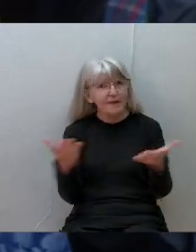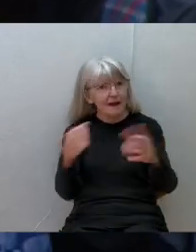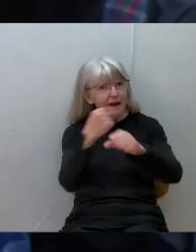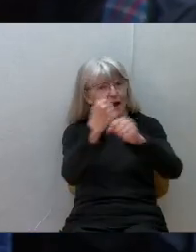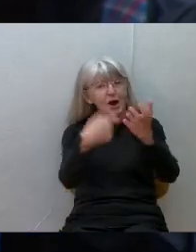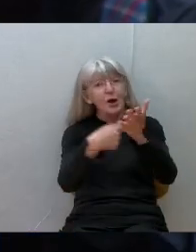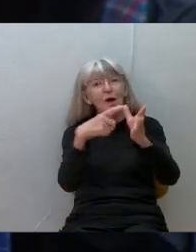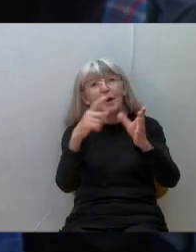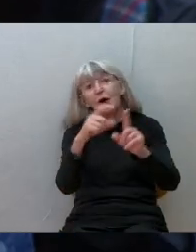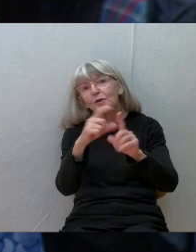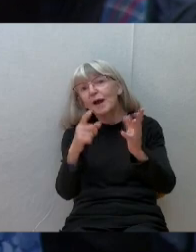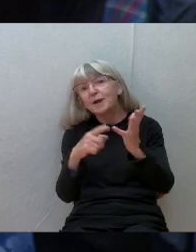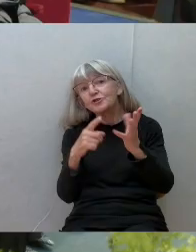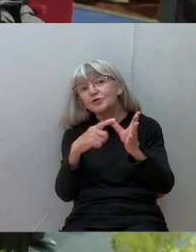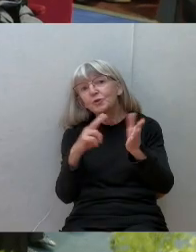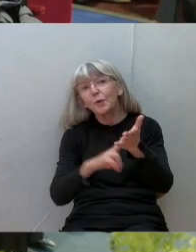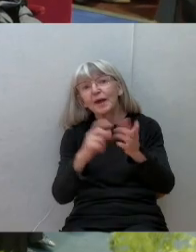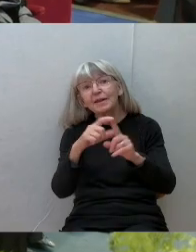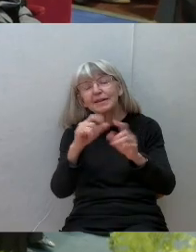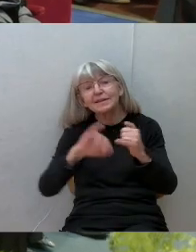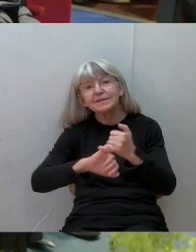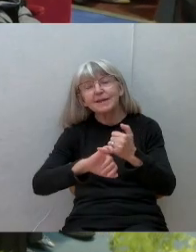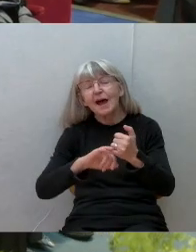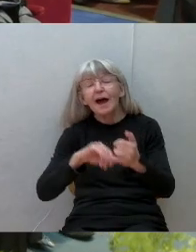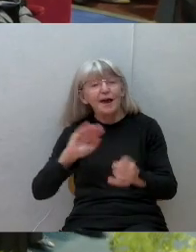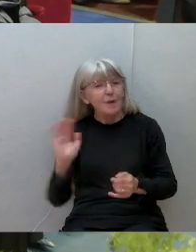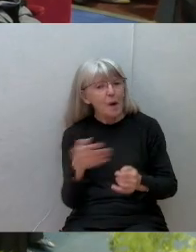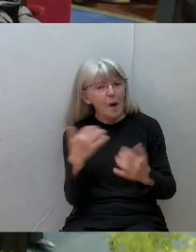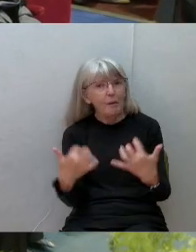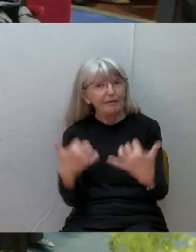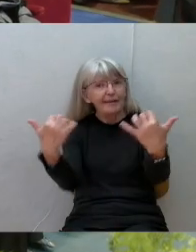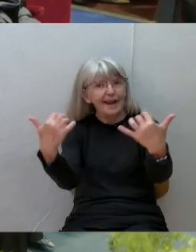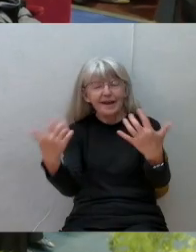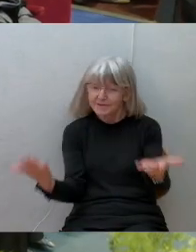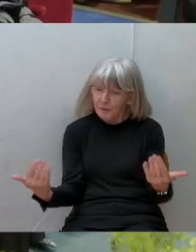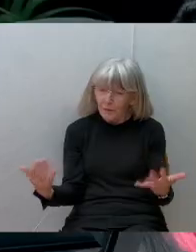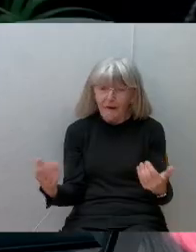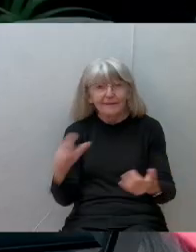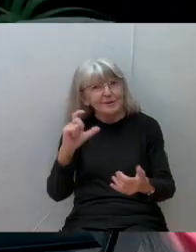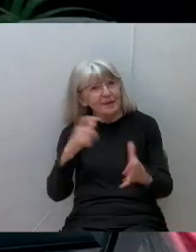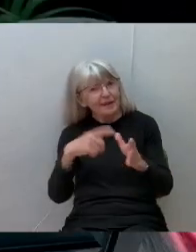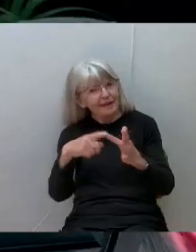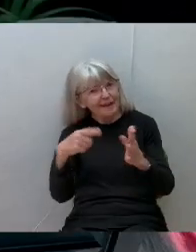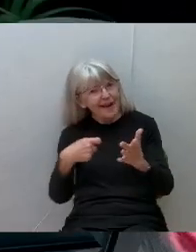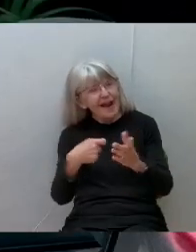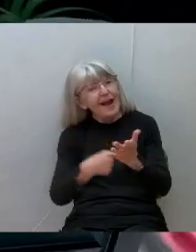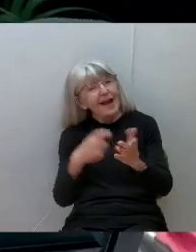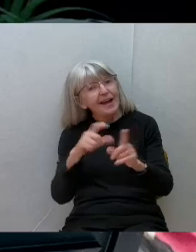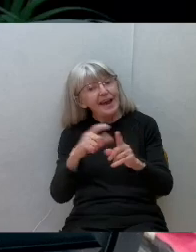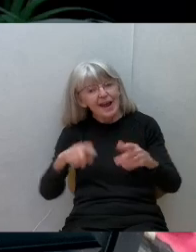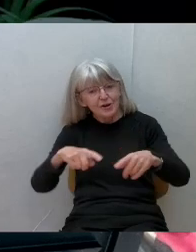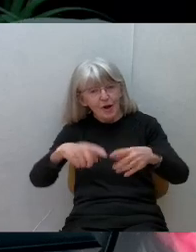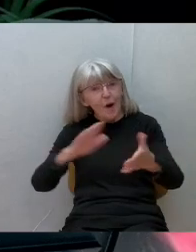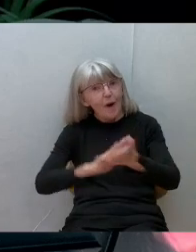graduands and all guests, welcome to the Caird Hall, welcome to Dundee, evidentially